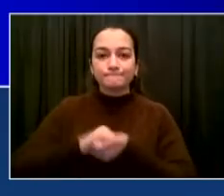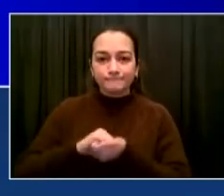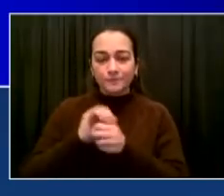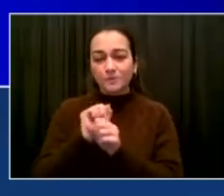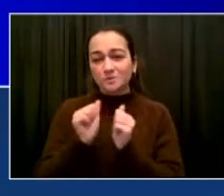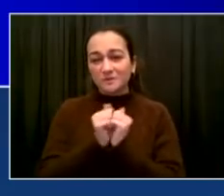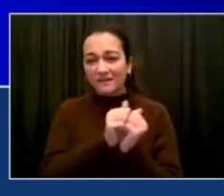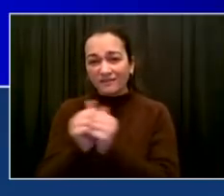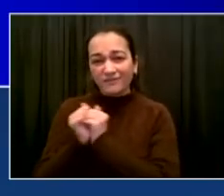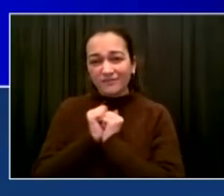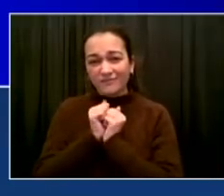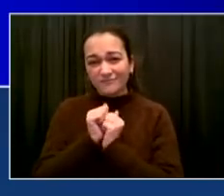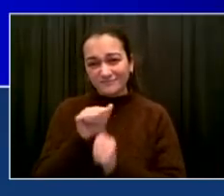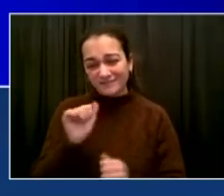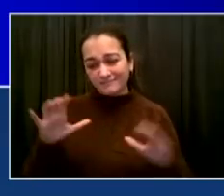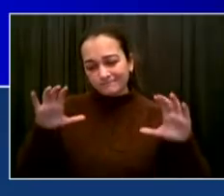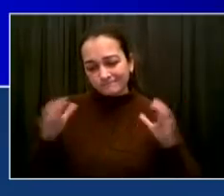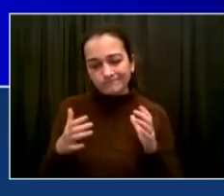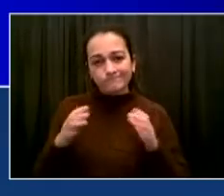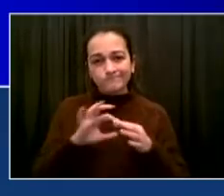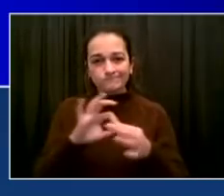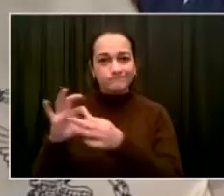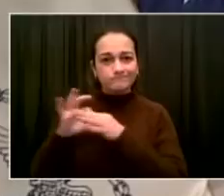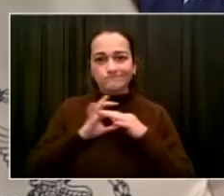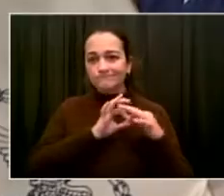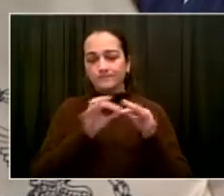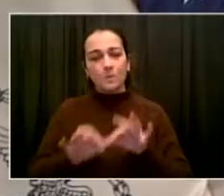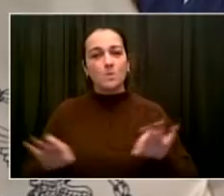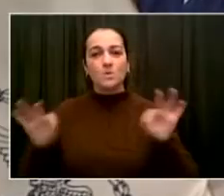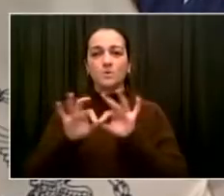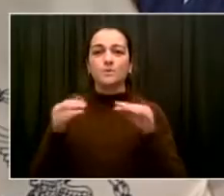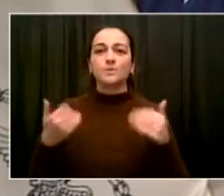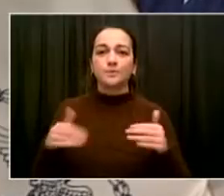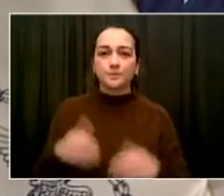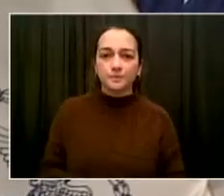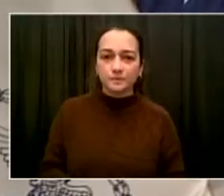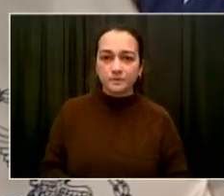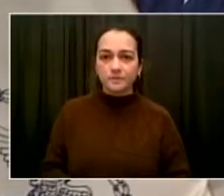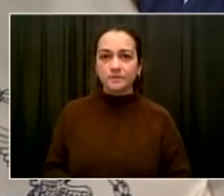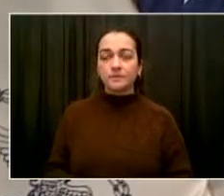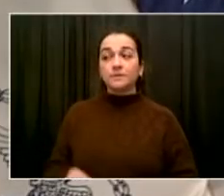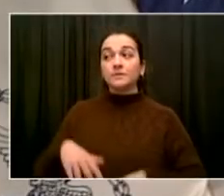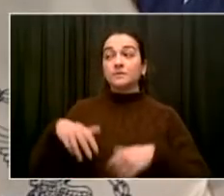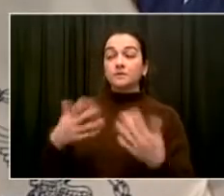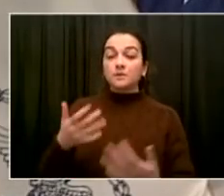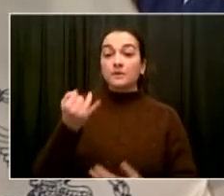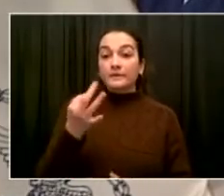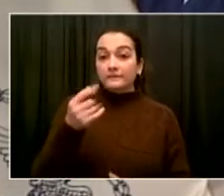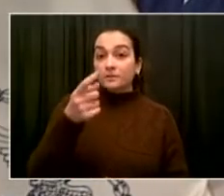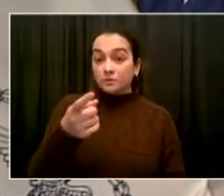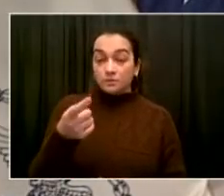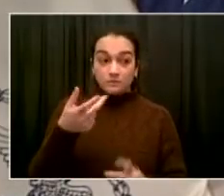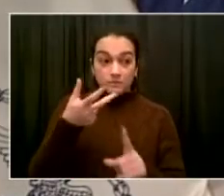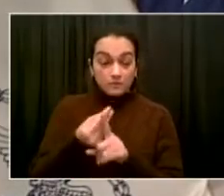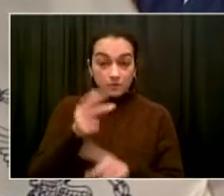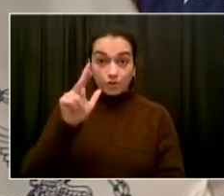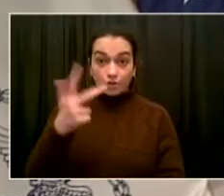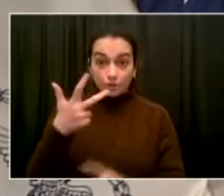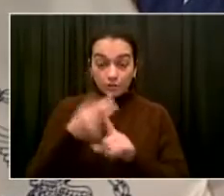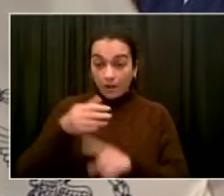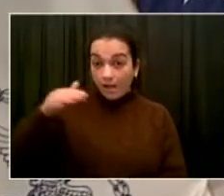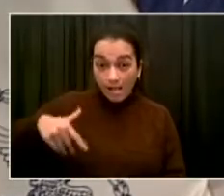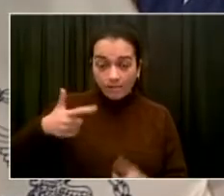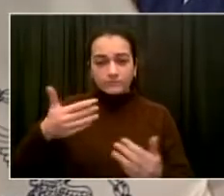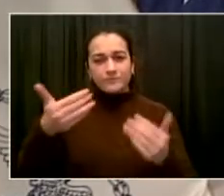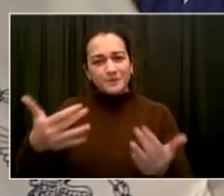hear now from the man who will be taking over the leadership of this city. And Mayor-elect Eric Adams and I have been